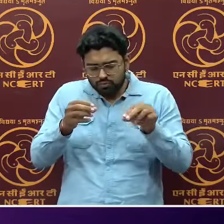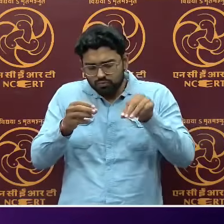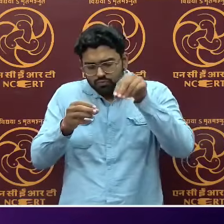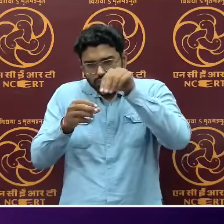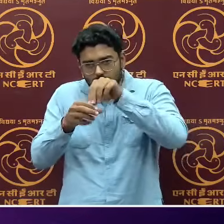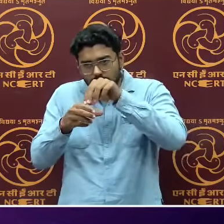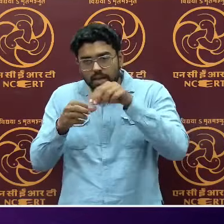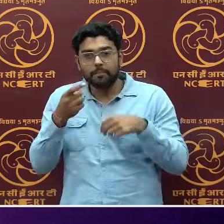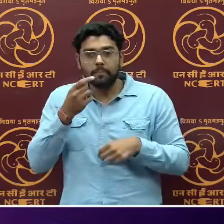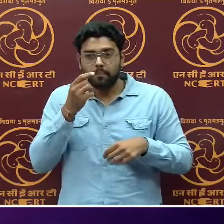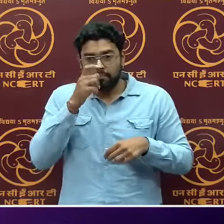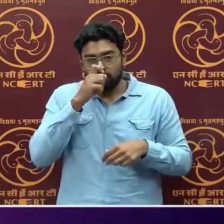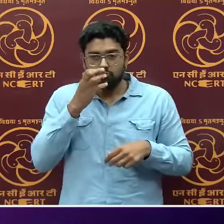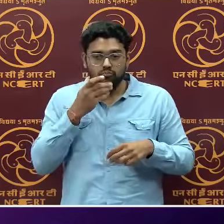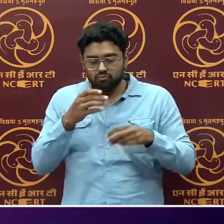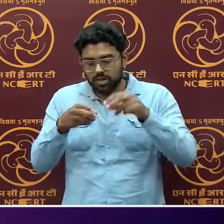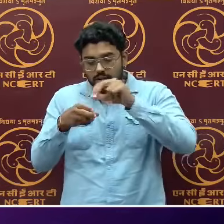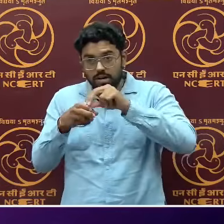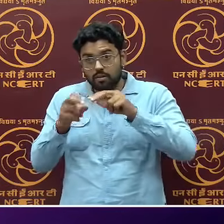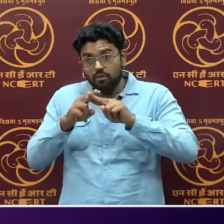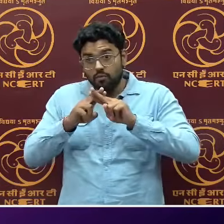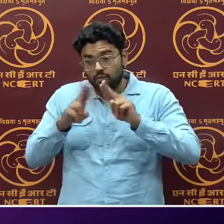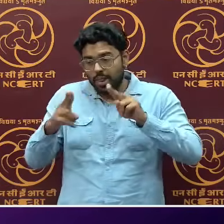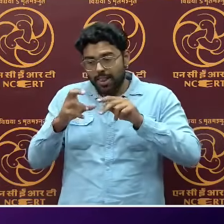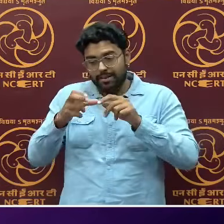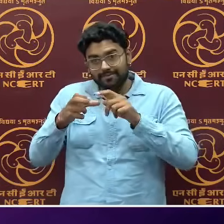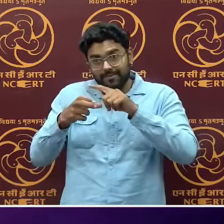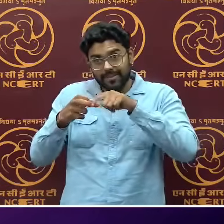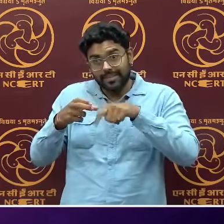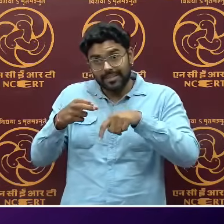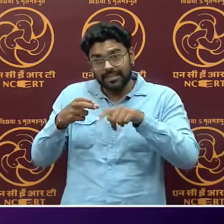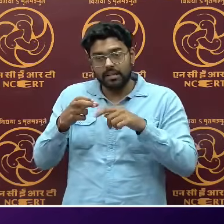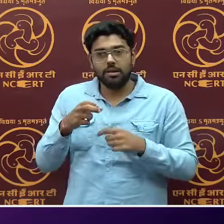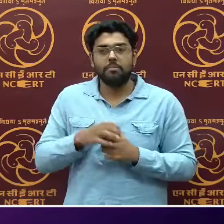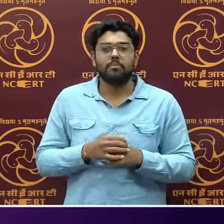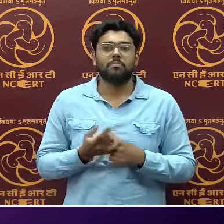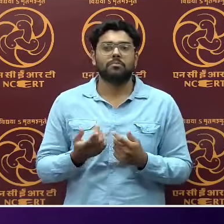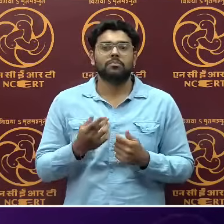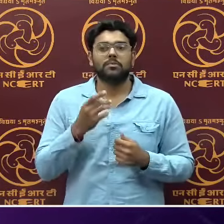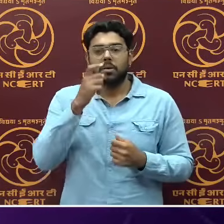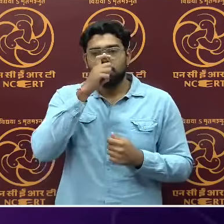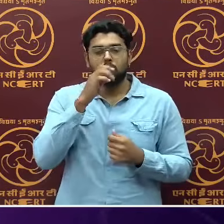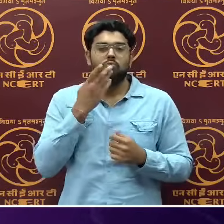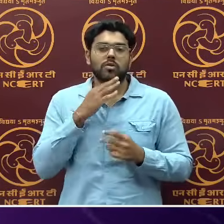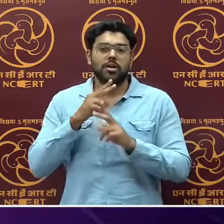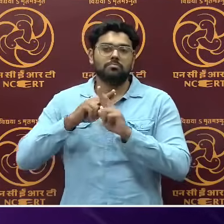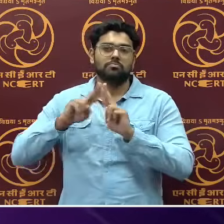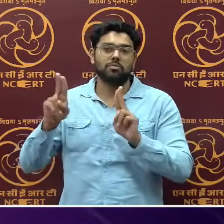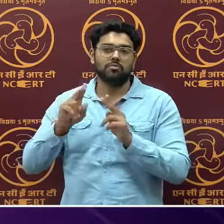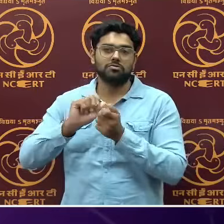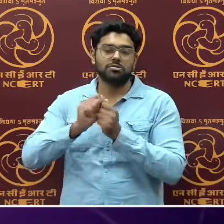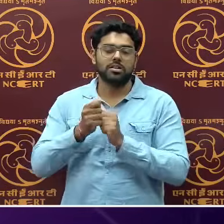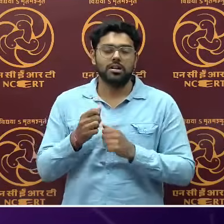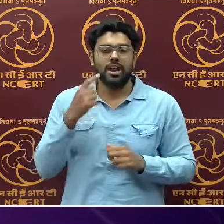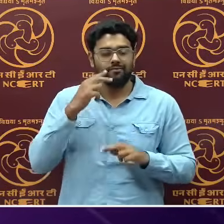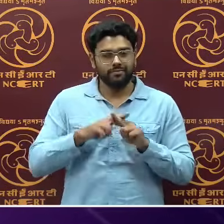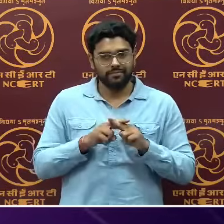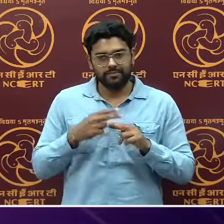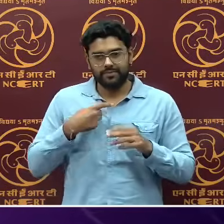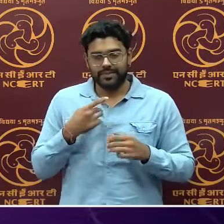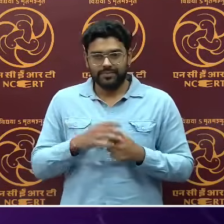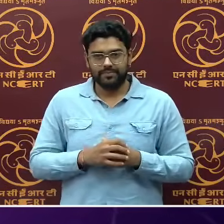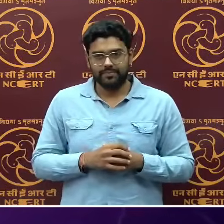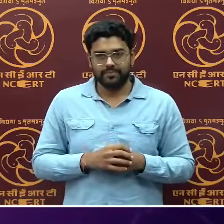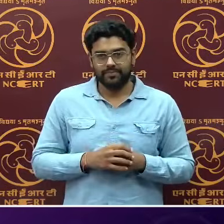are blue in color. Now the whole solution turned blue in color. Yes? Yes, ma'am. So if I pick